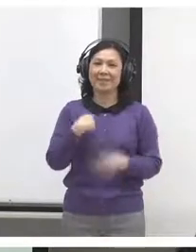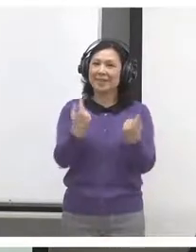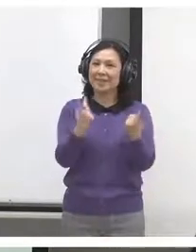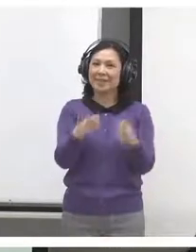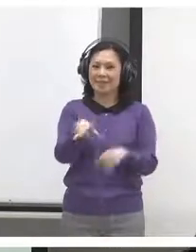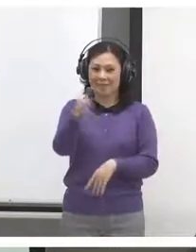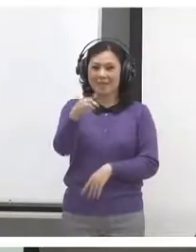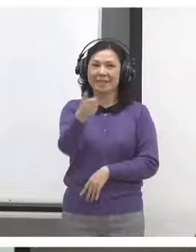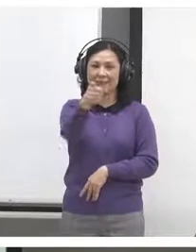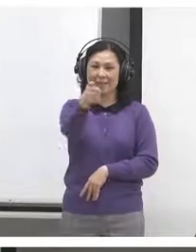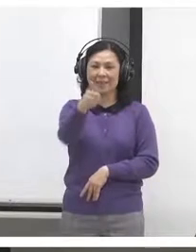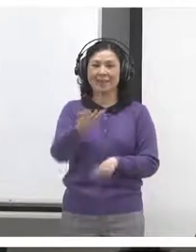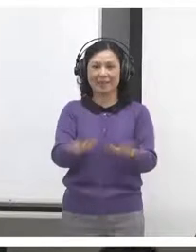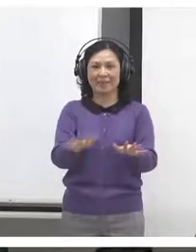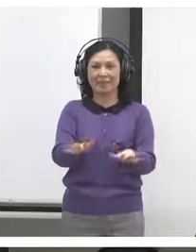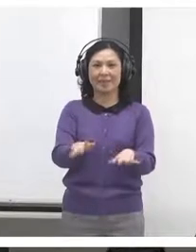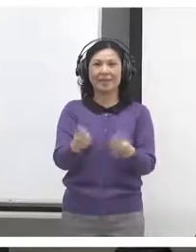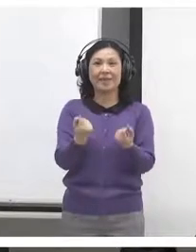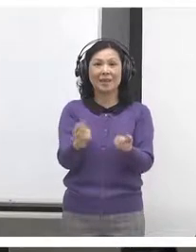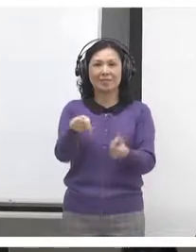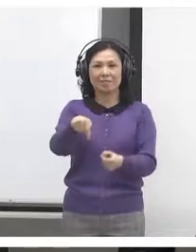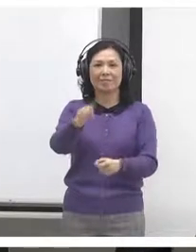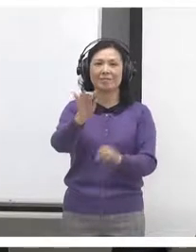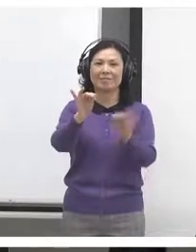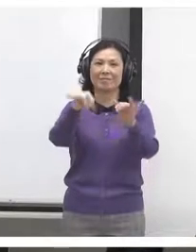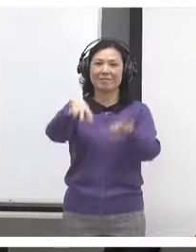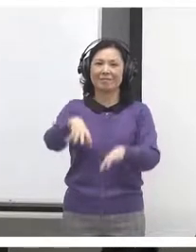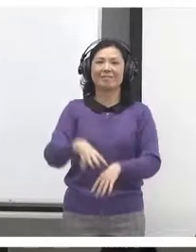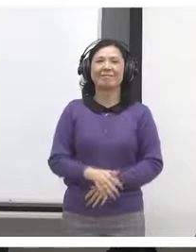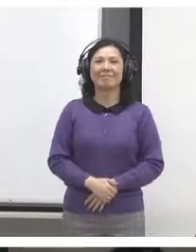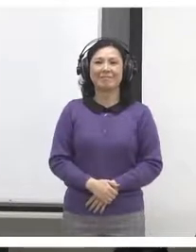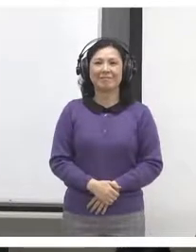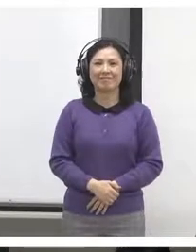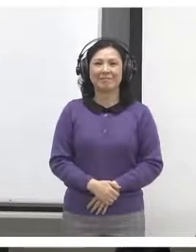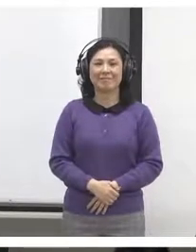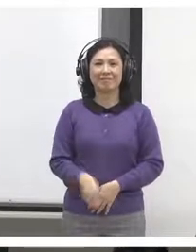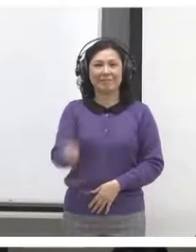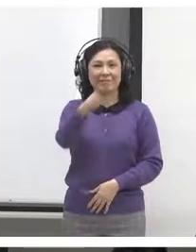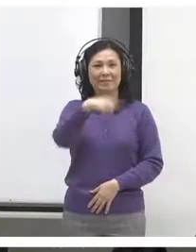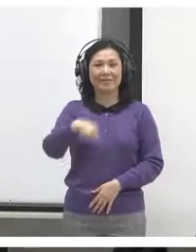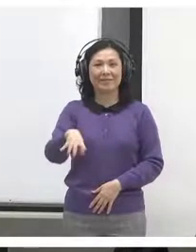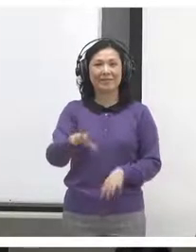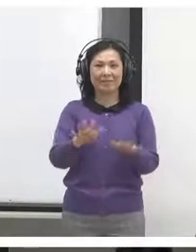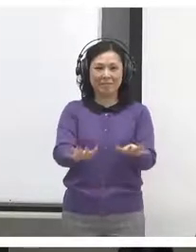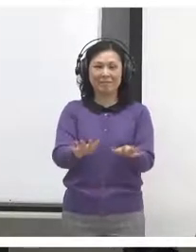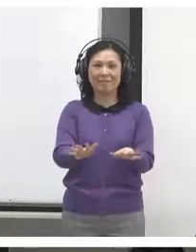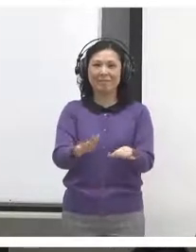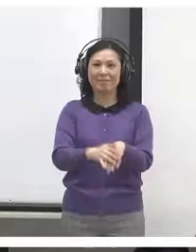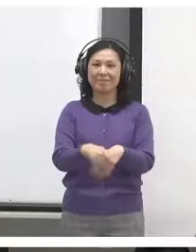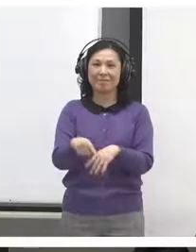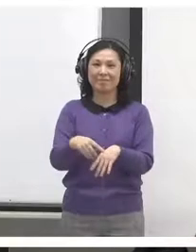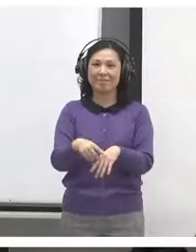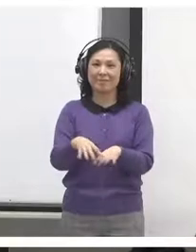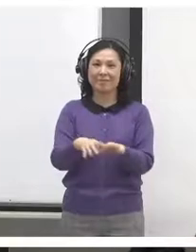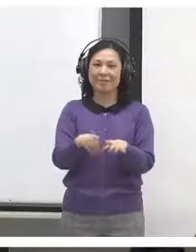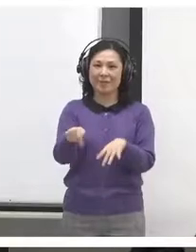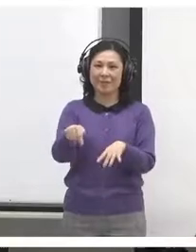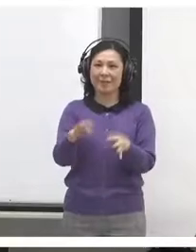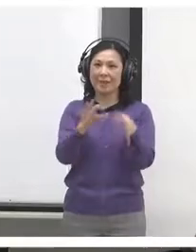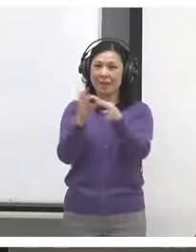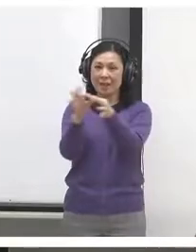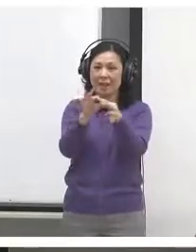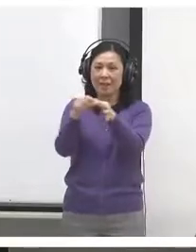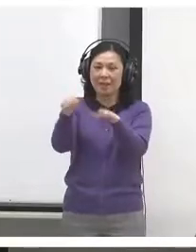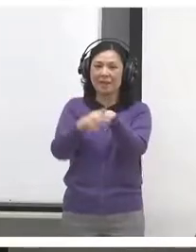are traditionally where we are gathering from, where we're tuning in from. So traditionally, Toronto was a gathering place for many nations, including